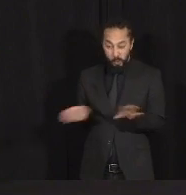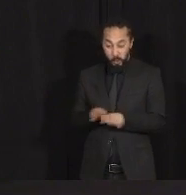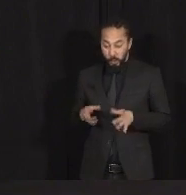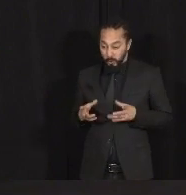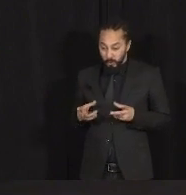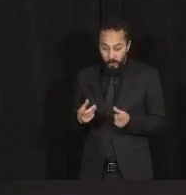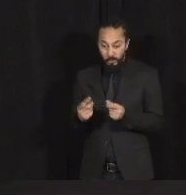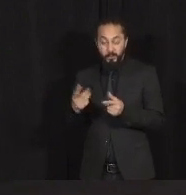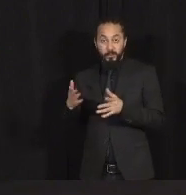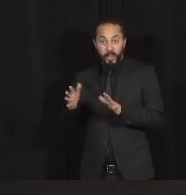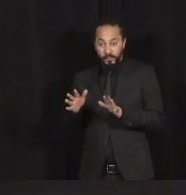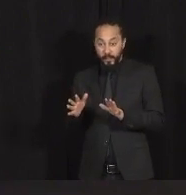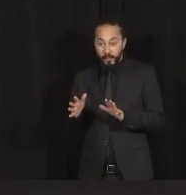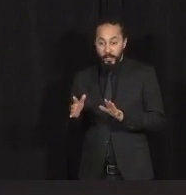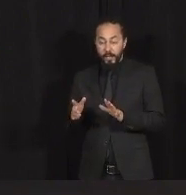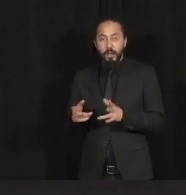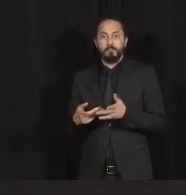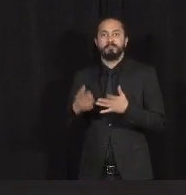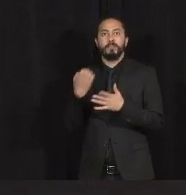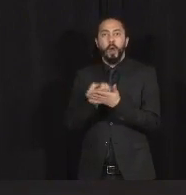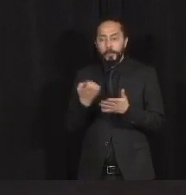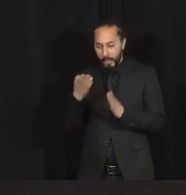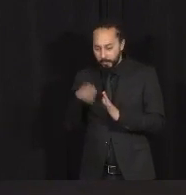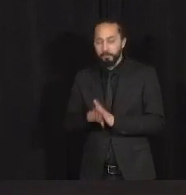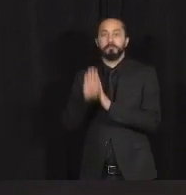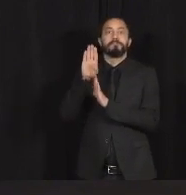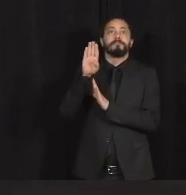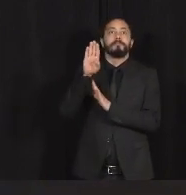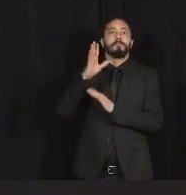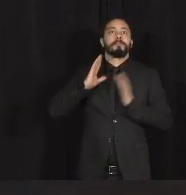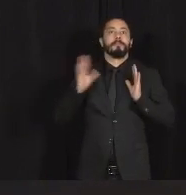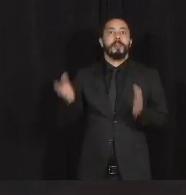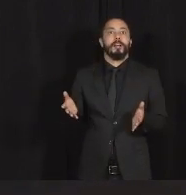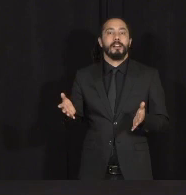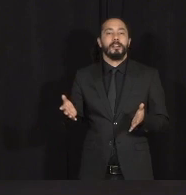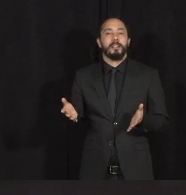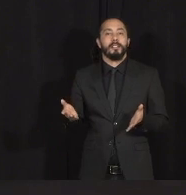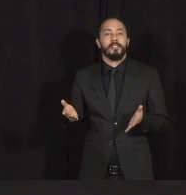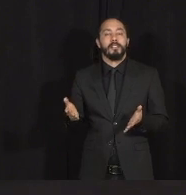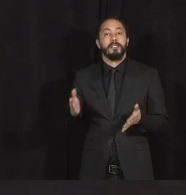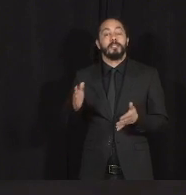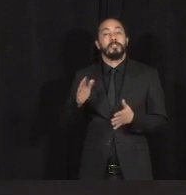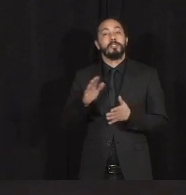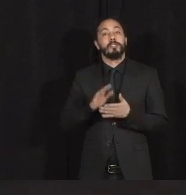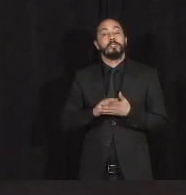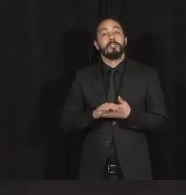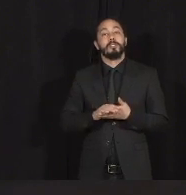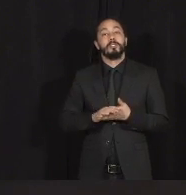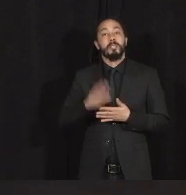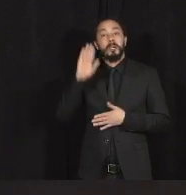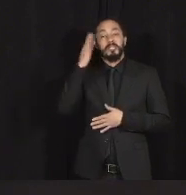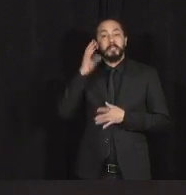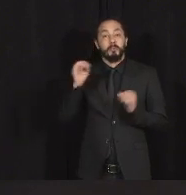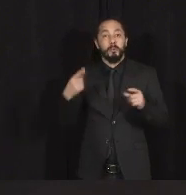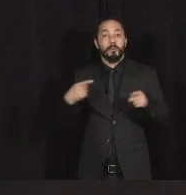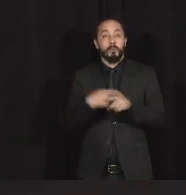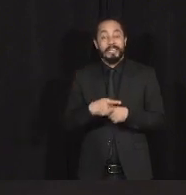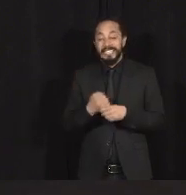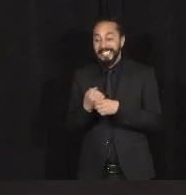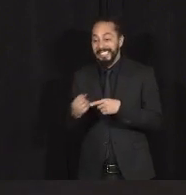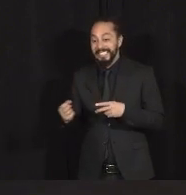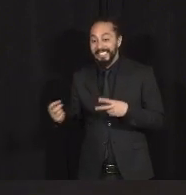is genuinely no dilemma between saving lives and saving the economy. The